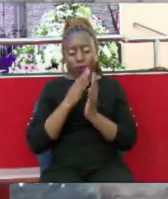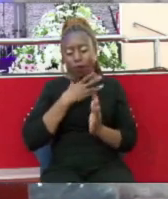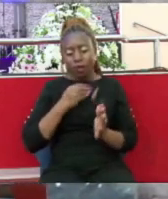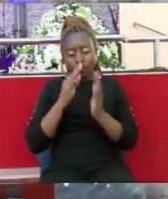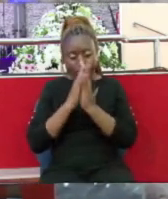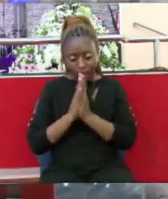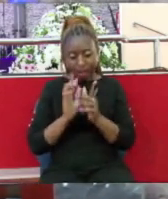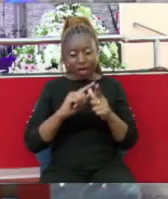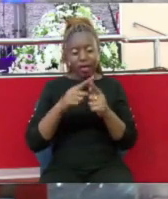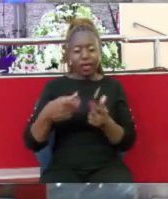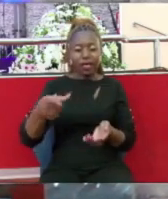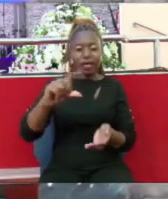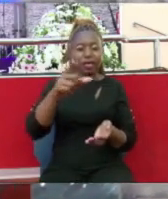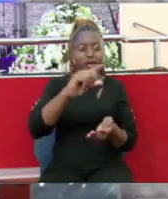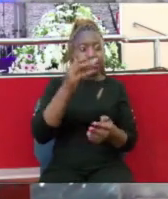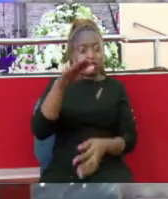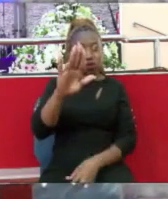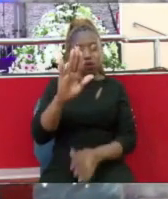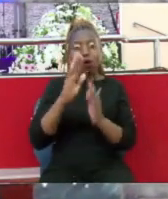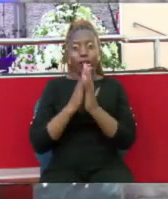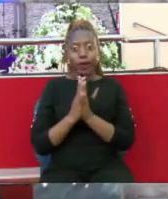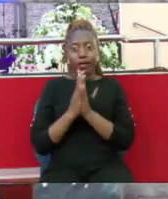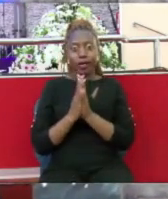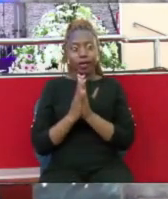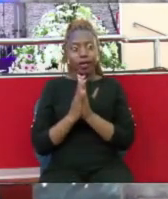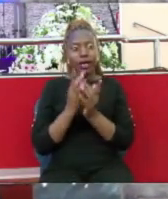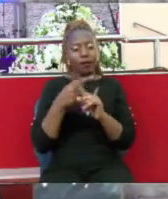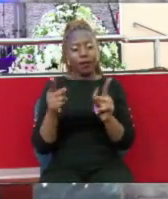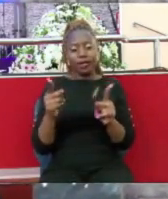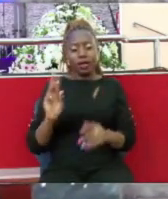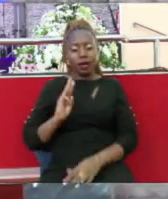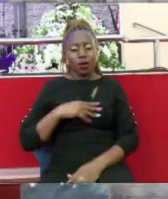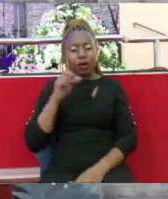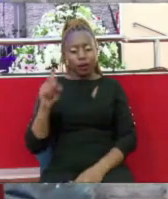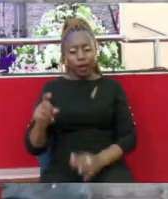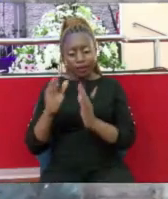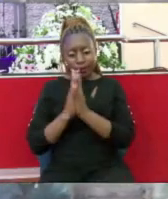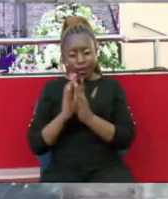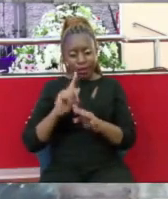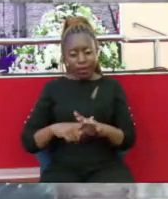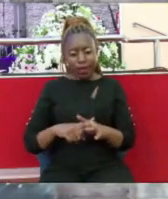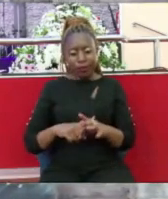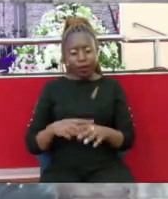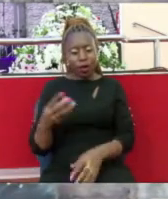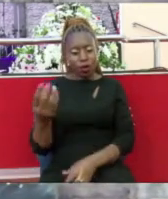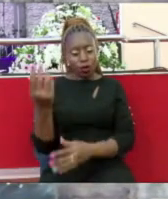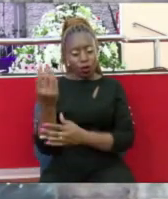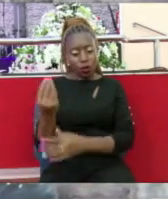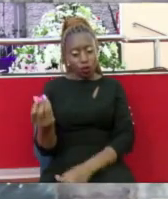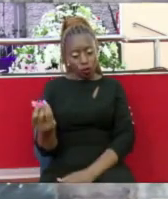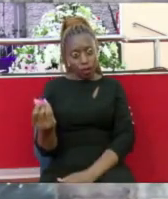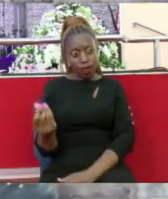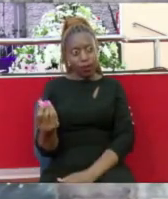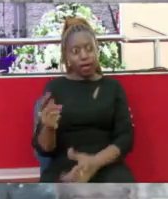tutataka kuomba pesa yako ijumulike. But we must pray when you are holding the money. Lakini tutaomba shati wakati tumeshimbaka hizo pesa. So they tell you to